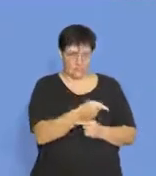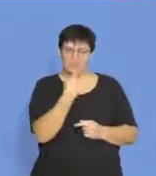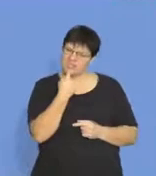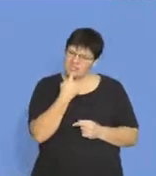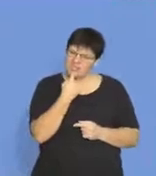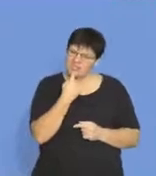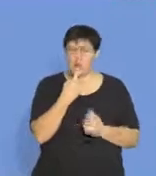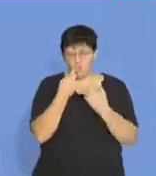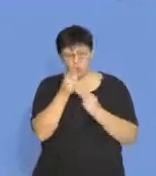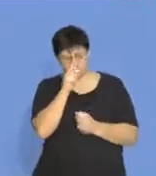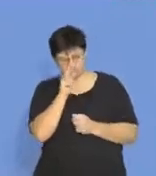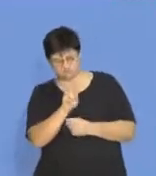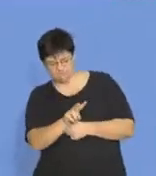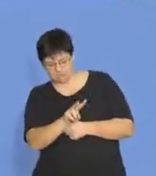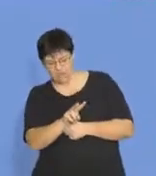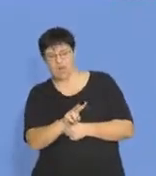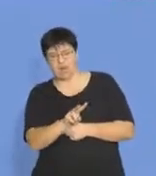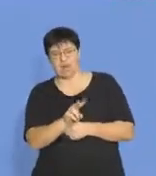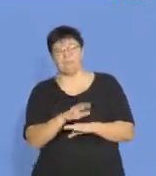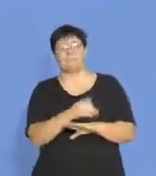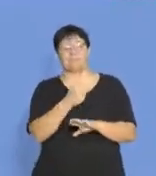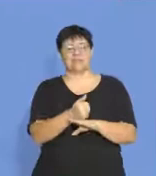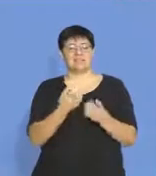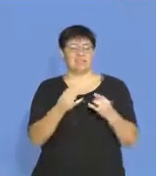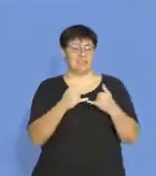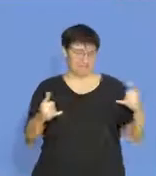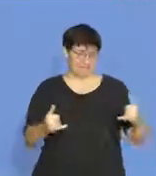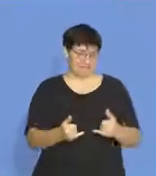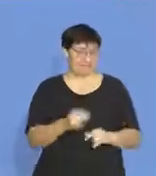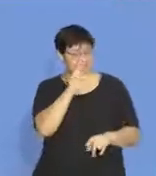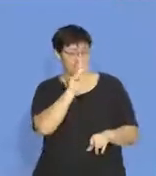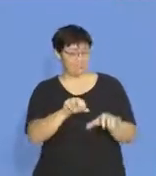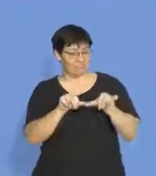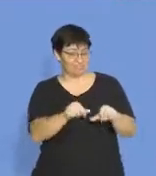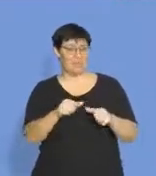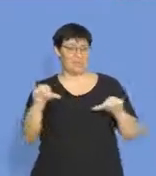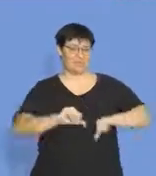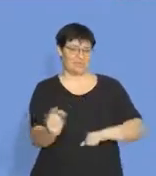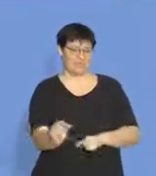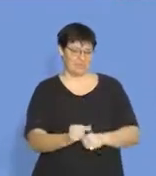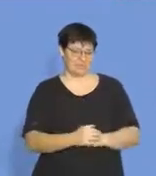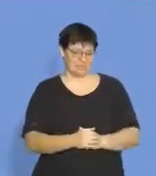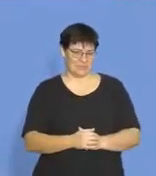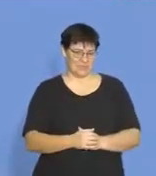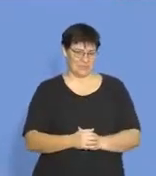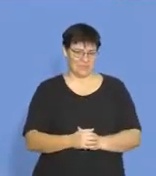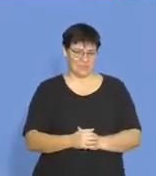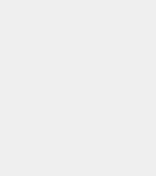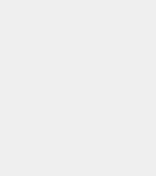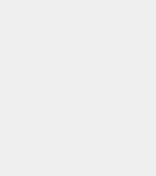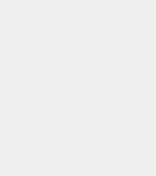to talk about how do we then look at that based on a number line. Please stay tuned. I'll be back just now.